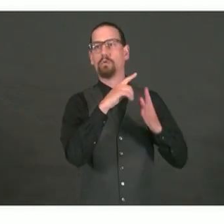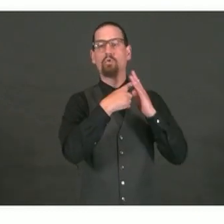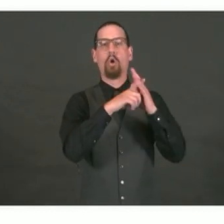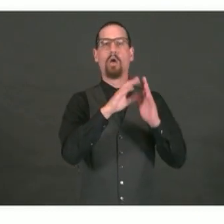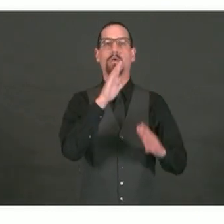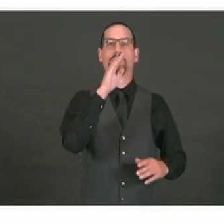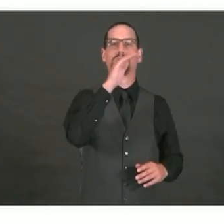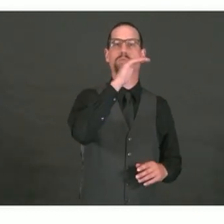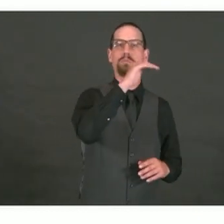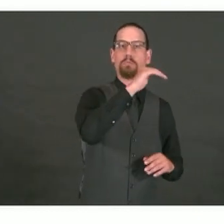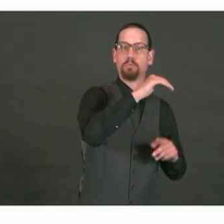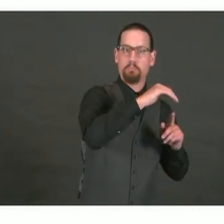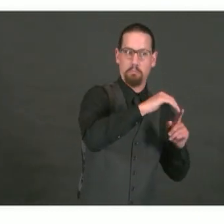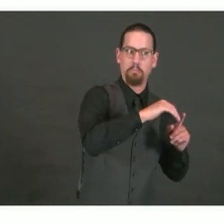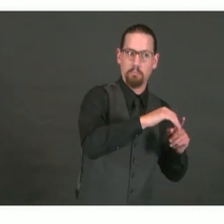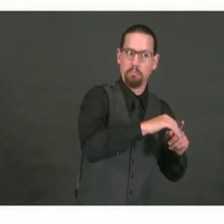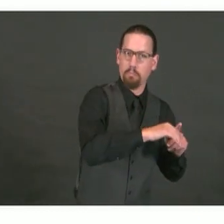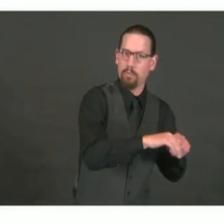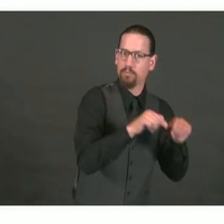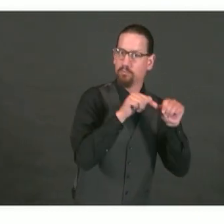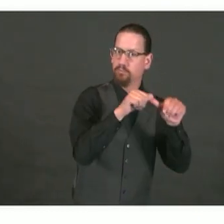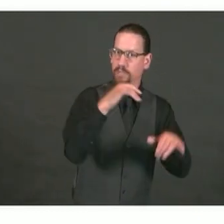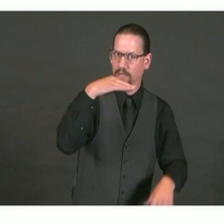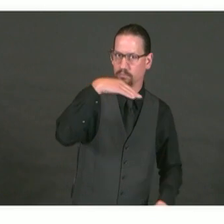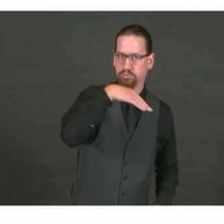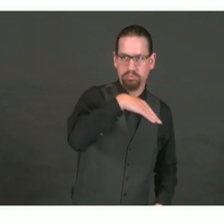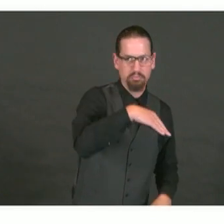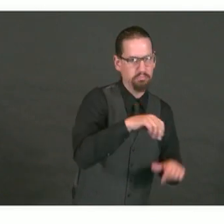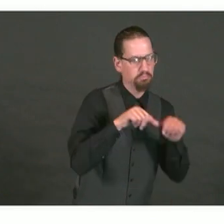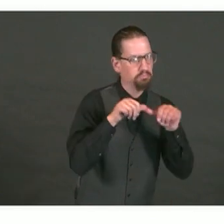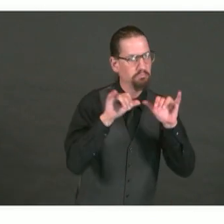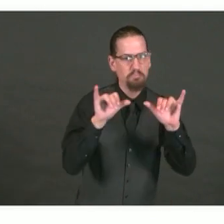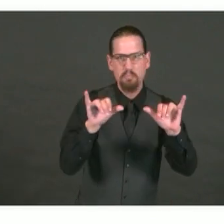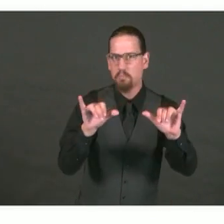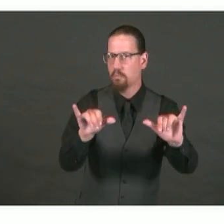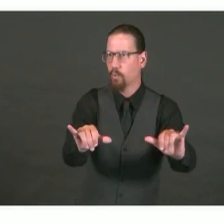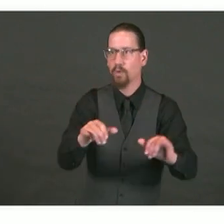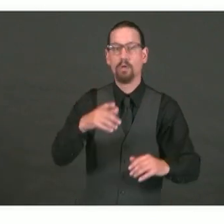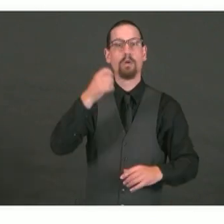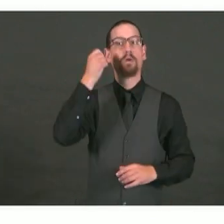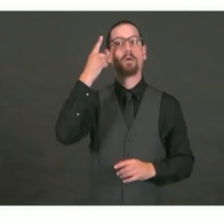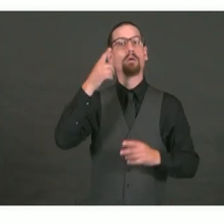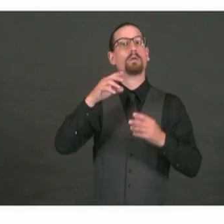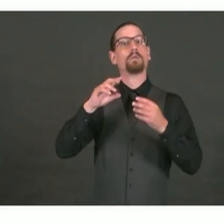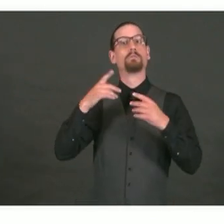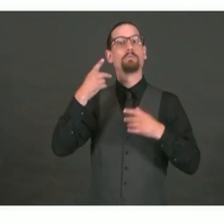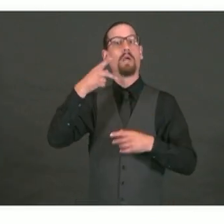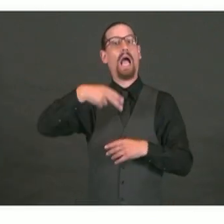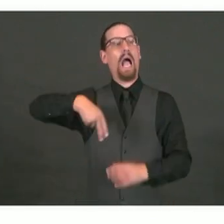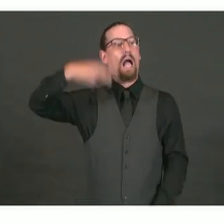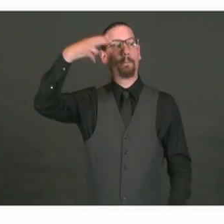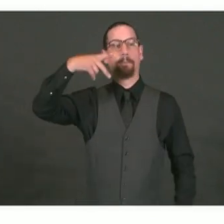consistent decline in hospitalizations since our peak at the end of April.